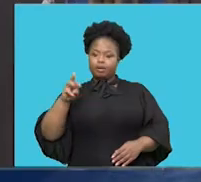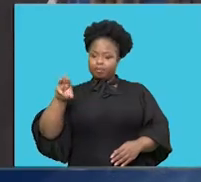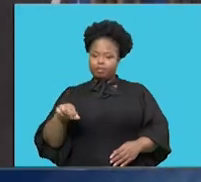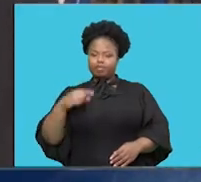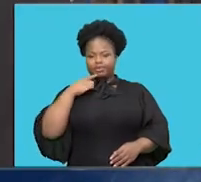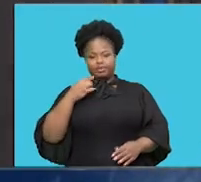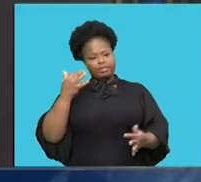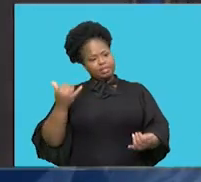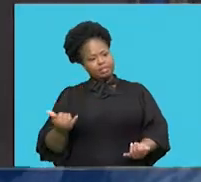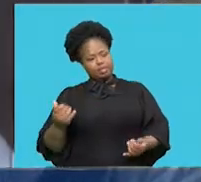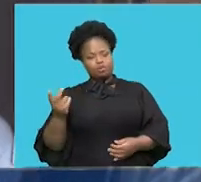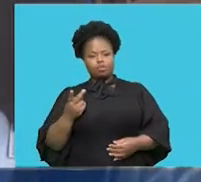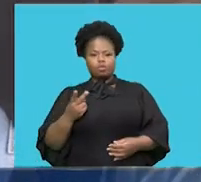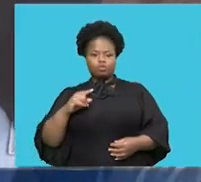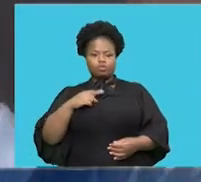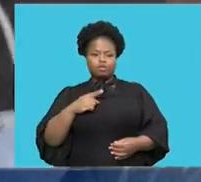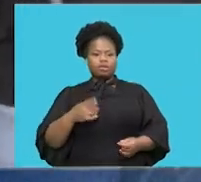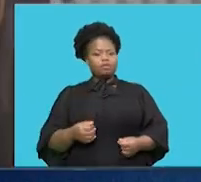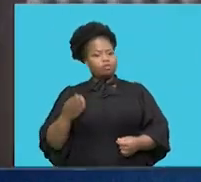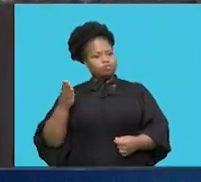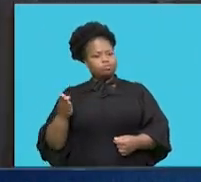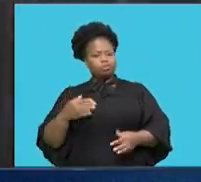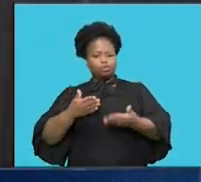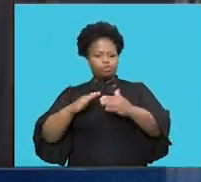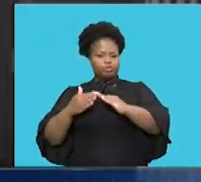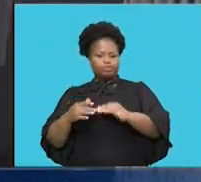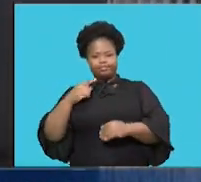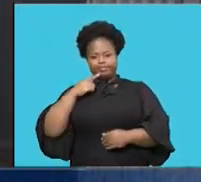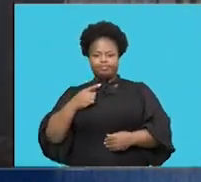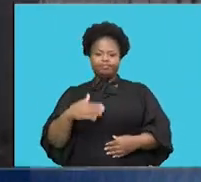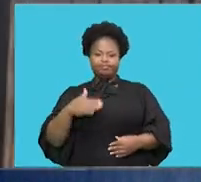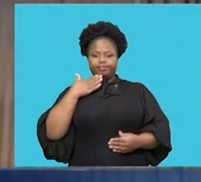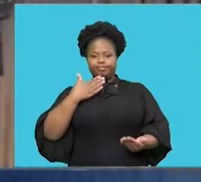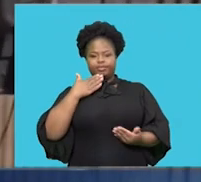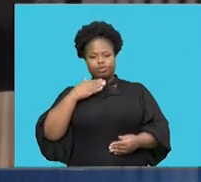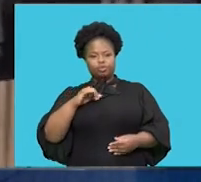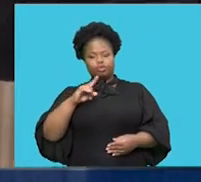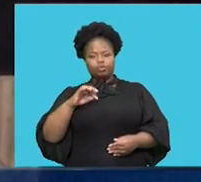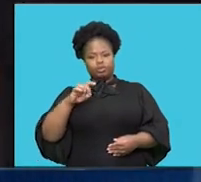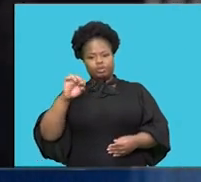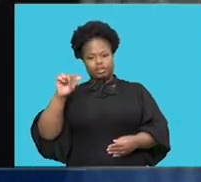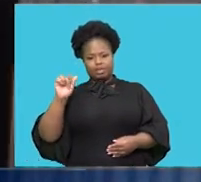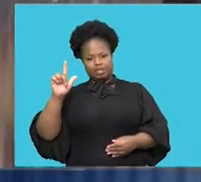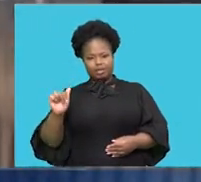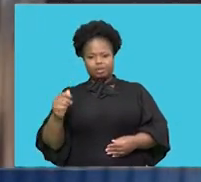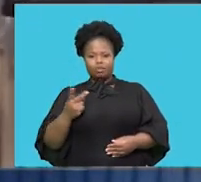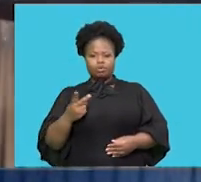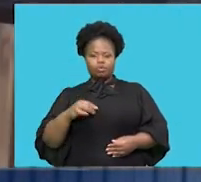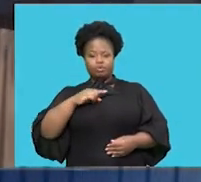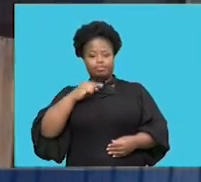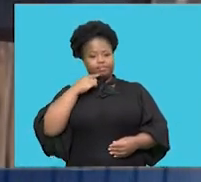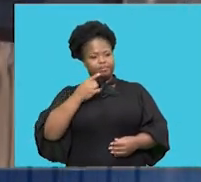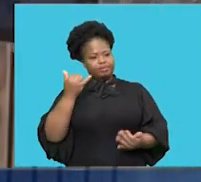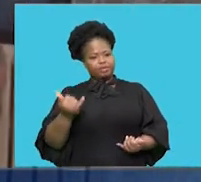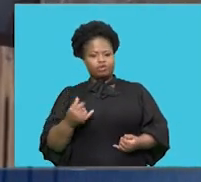le bona jwalo ka mokgatlo wa setšhaba ba ananela teboho ya Zwedela mmoho le mekgatlo ya tshehetso e